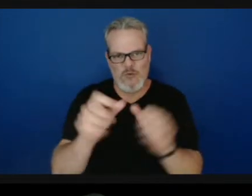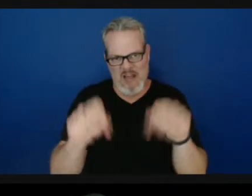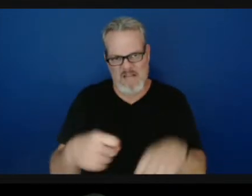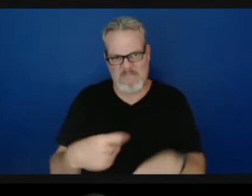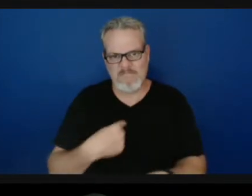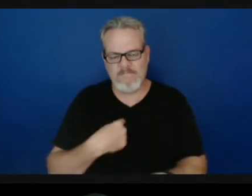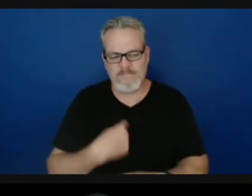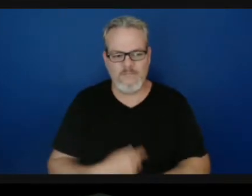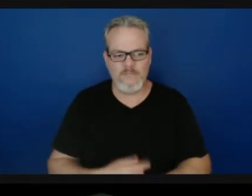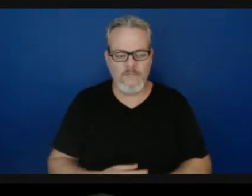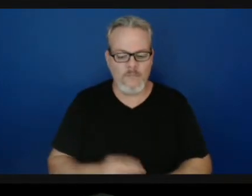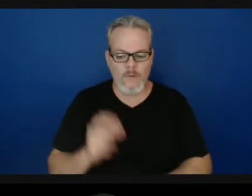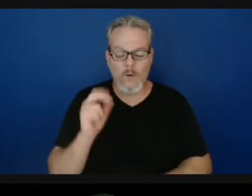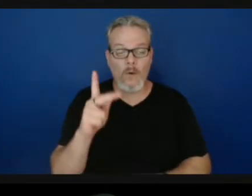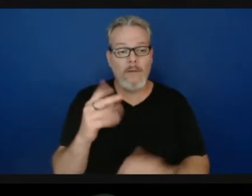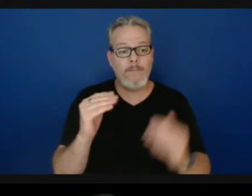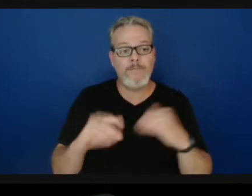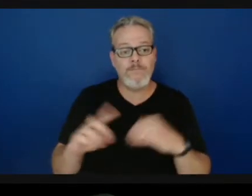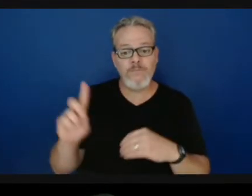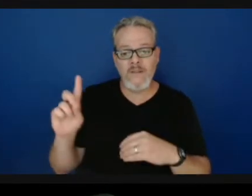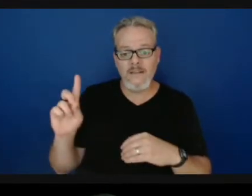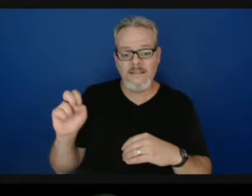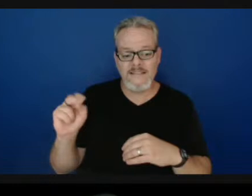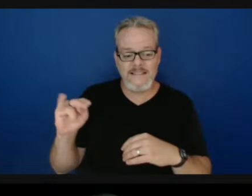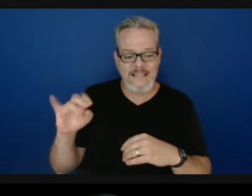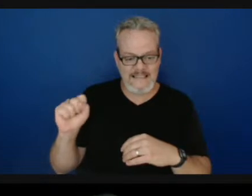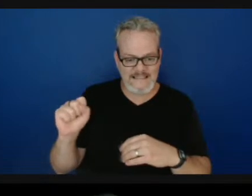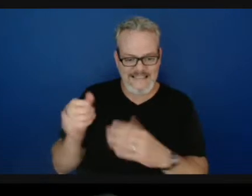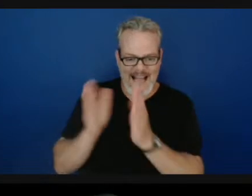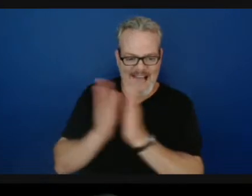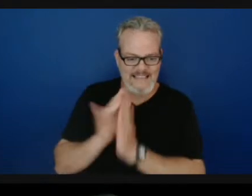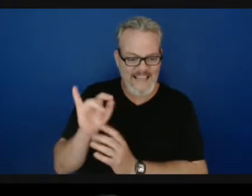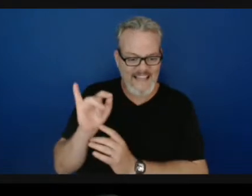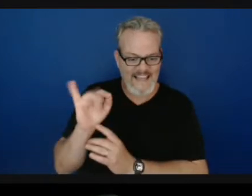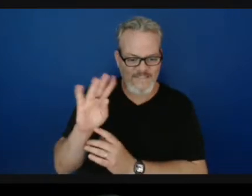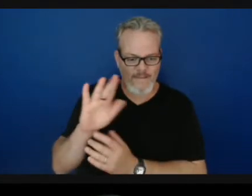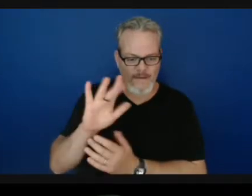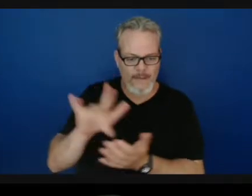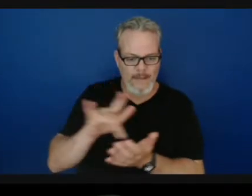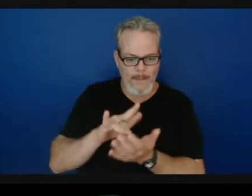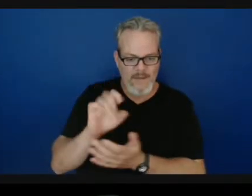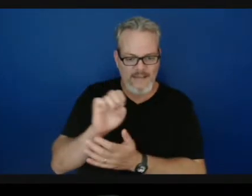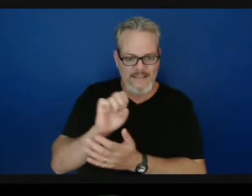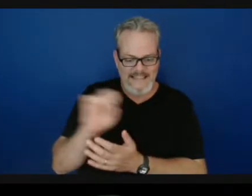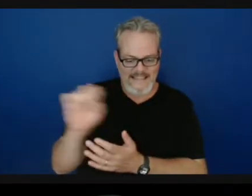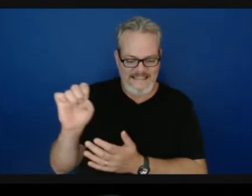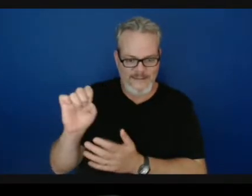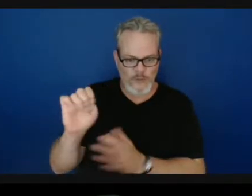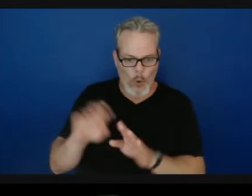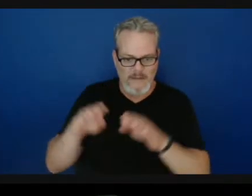All right. Dennis asks, if the Middle East Rift Zone opens back up, can Pu'o'o reactivate?